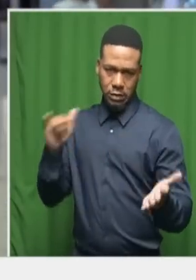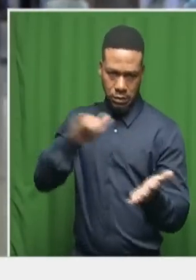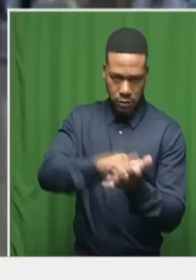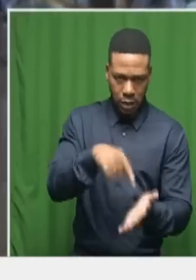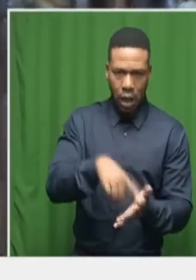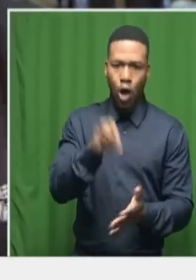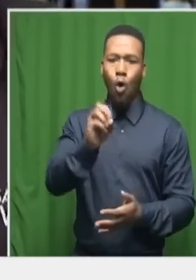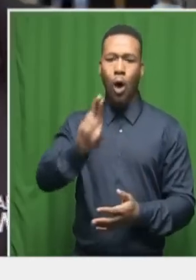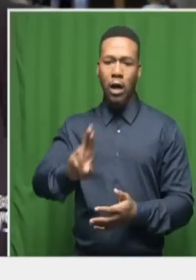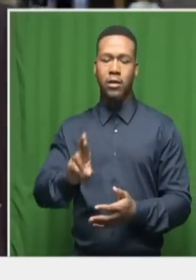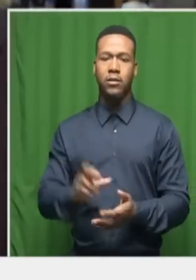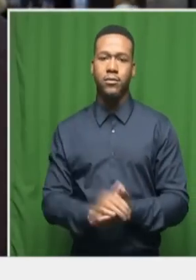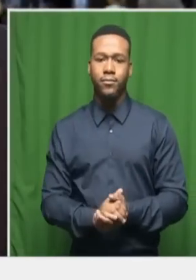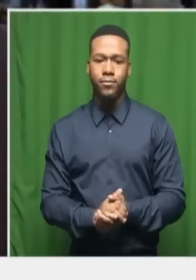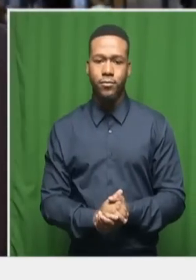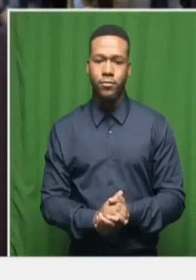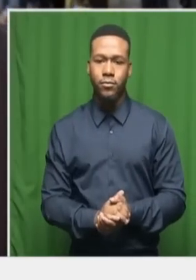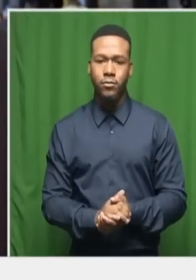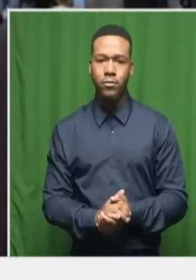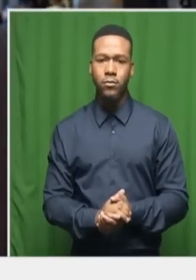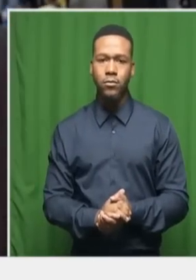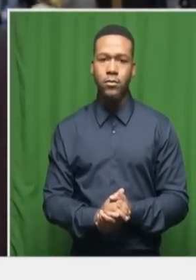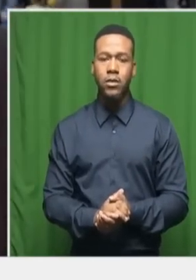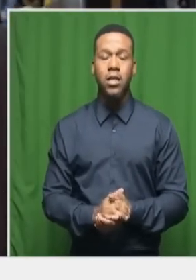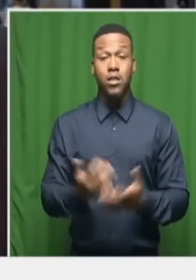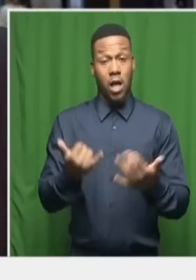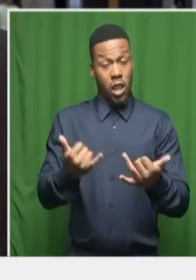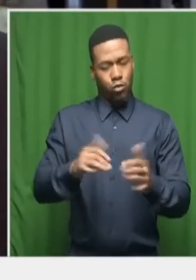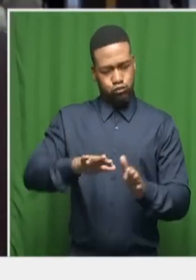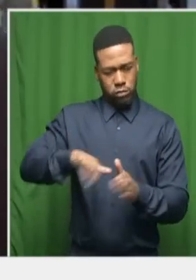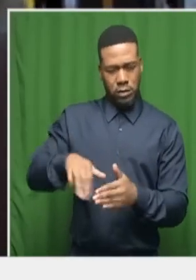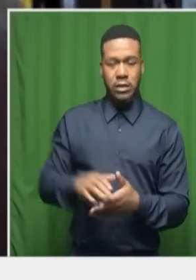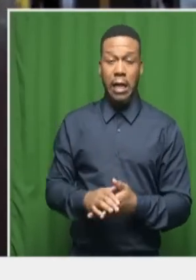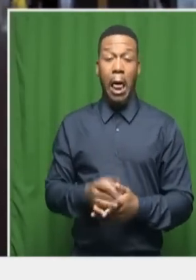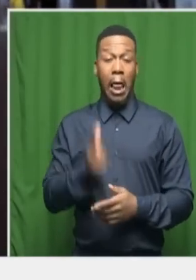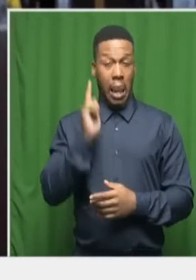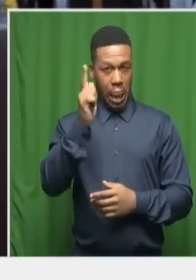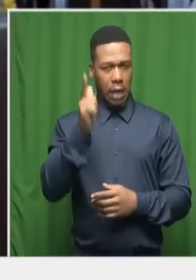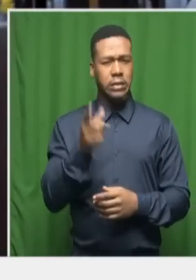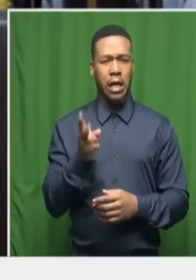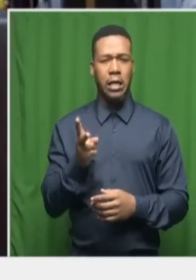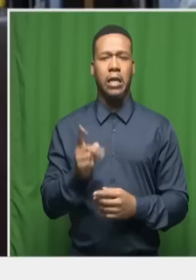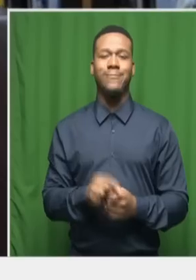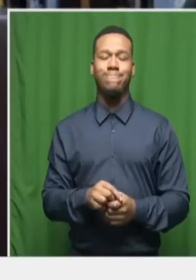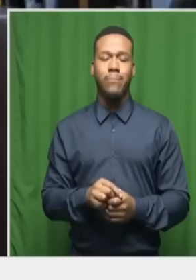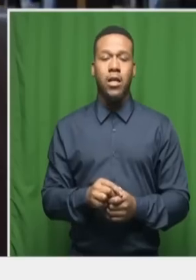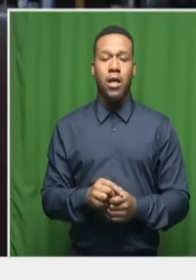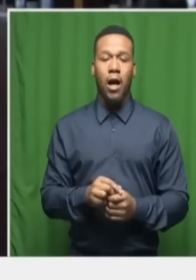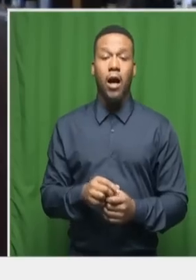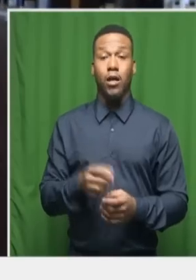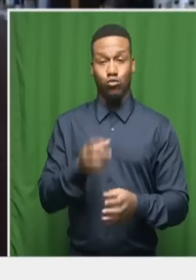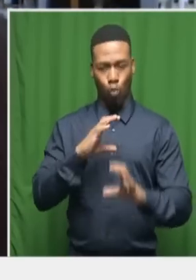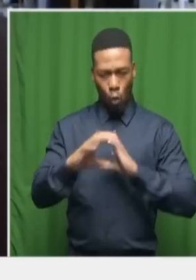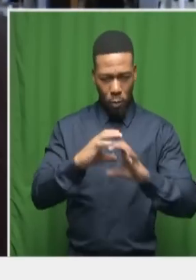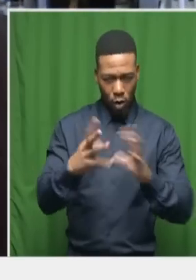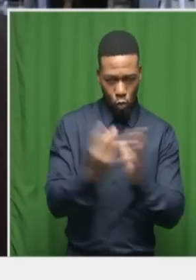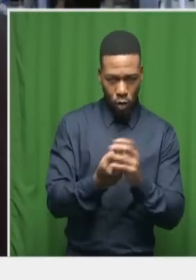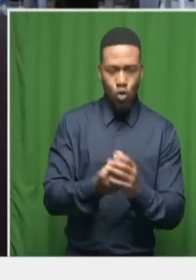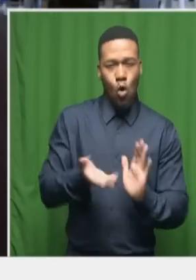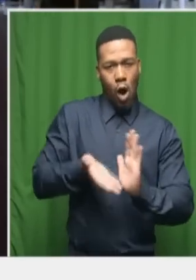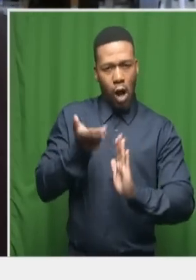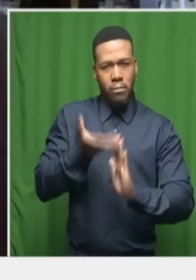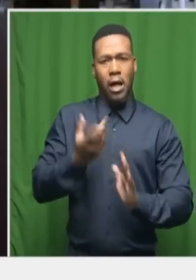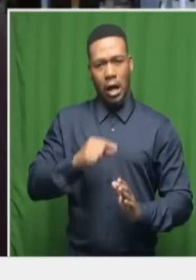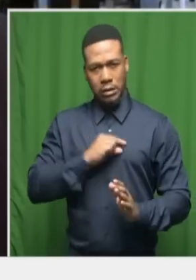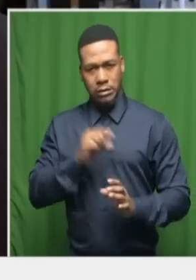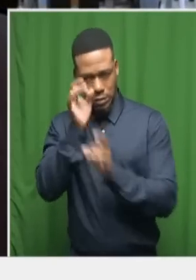Leon? All right, Katlego, let's leave it there for this morning, and certainly we'll be crossing in with you quite a number of times just to keep an update on the